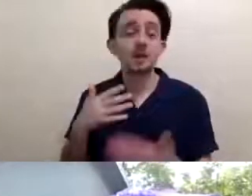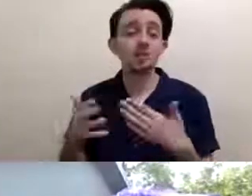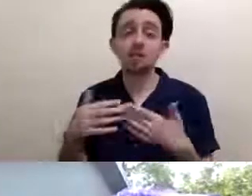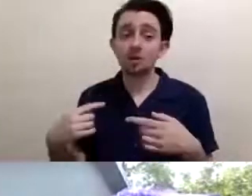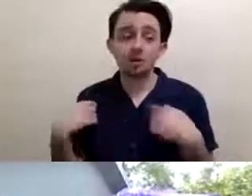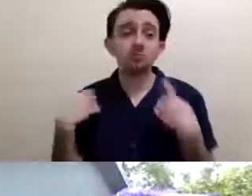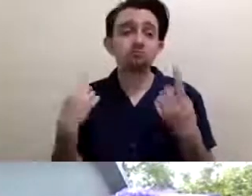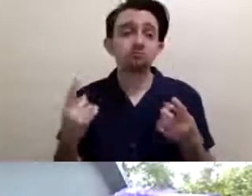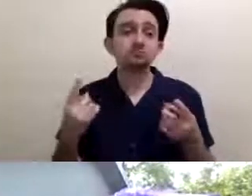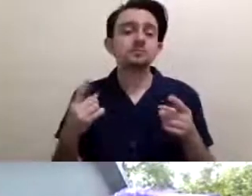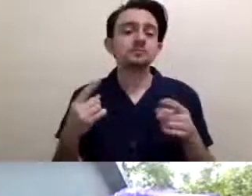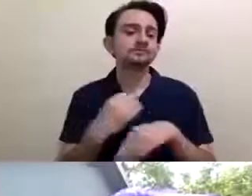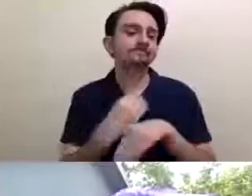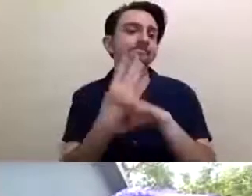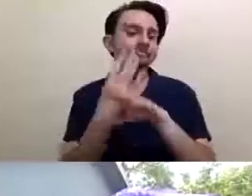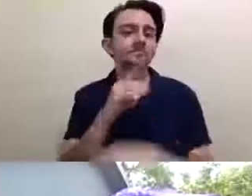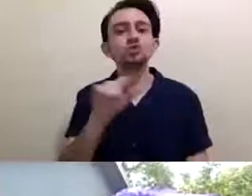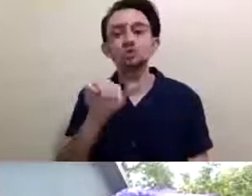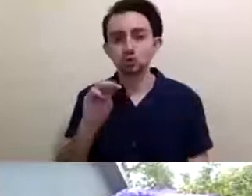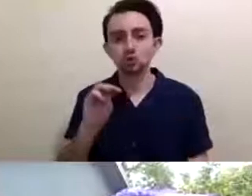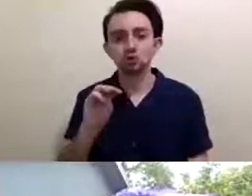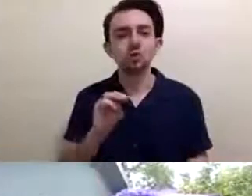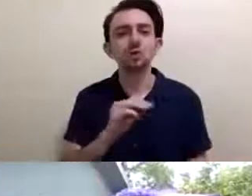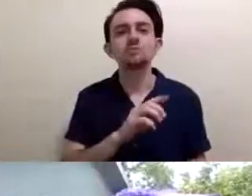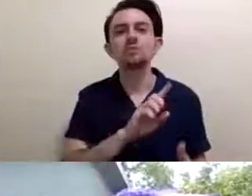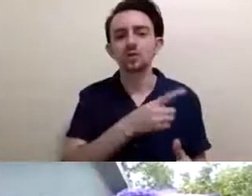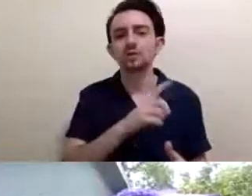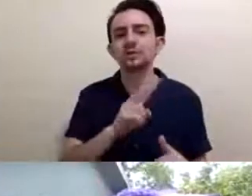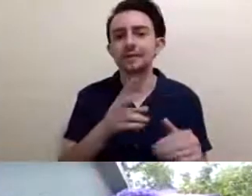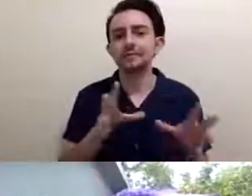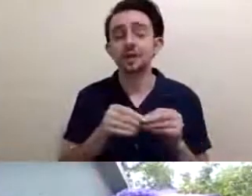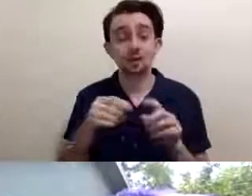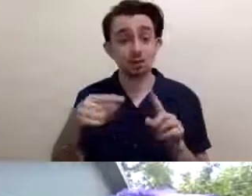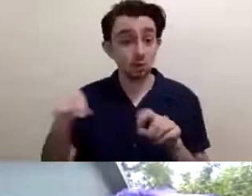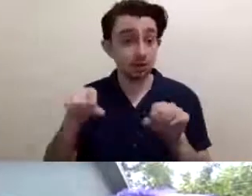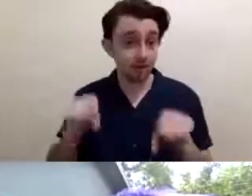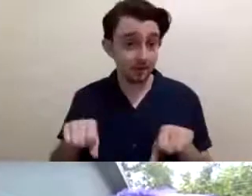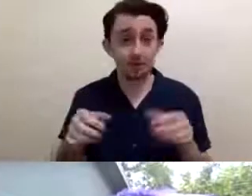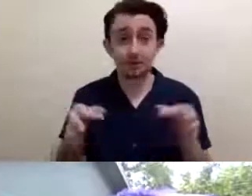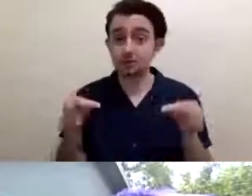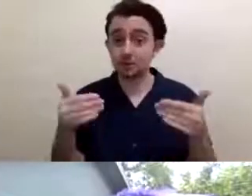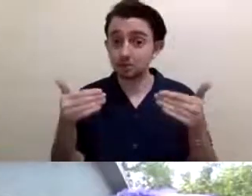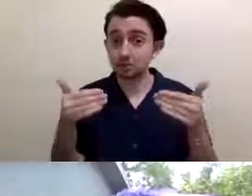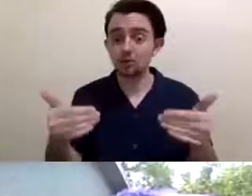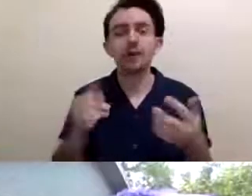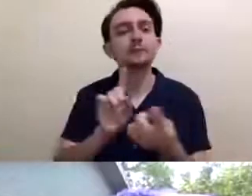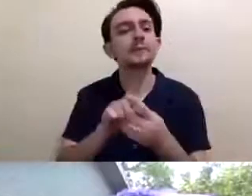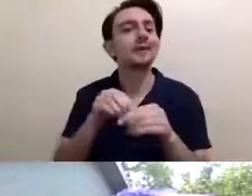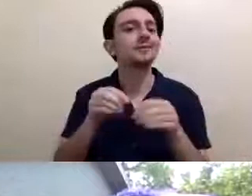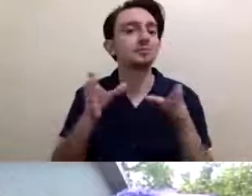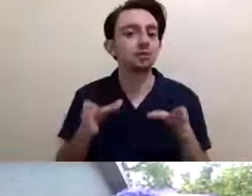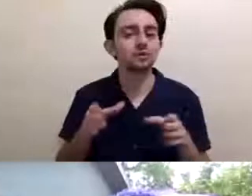the first two meetings, you can decide to meet in person if that is the comfort level of